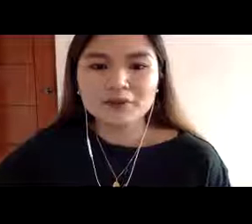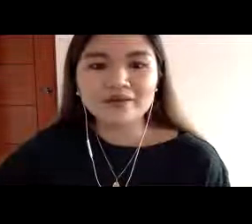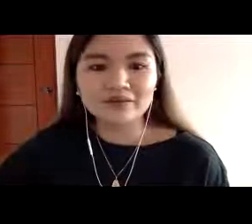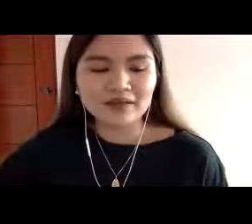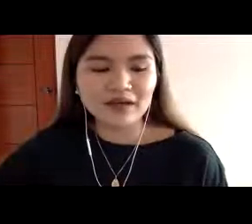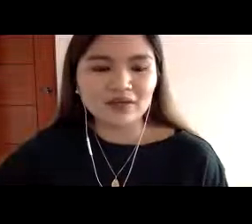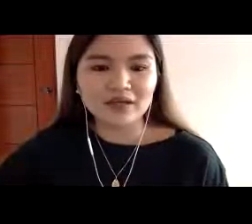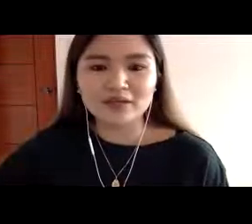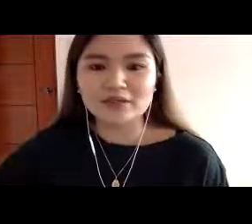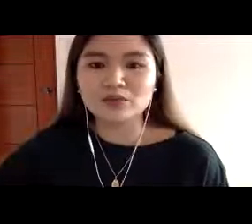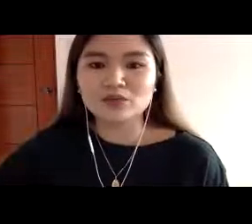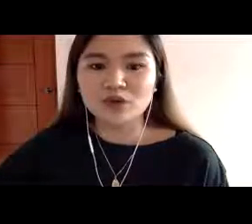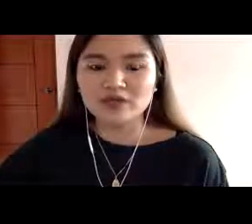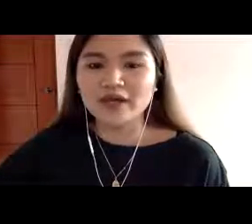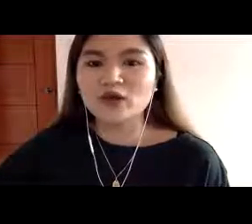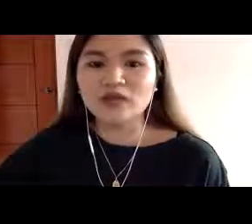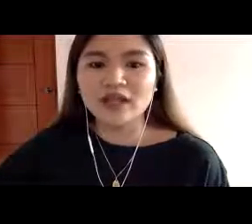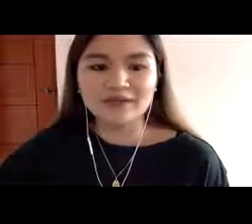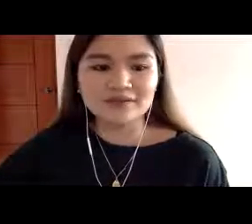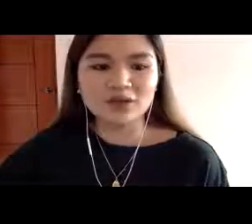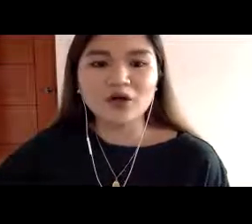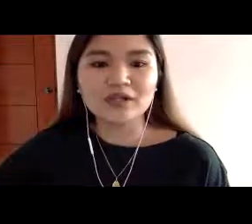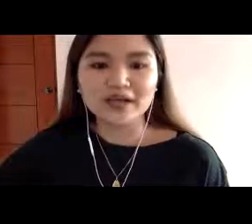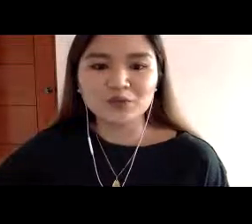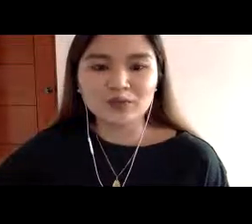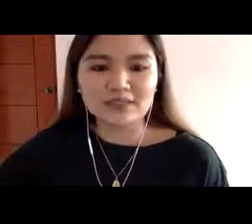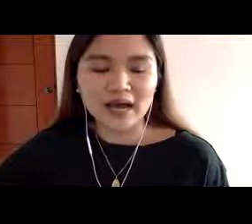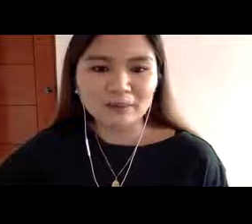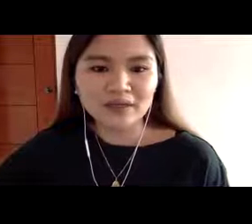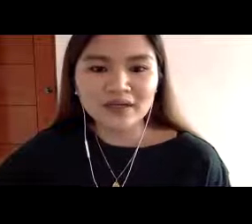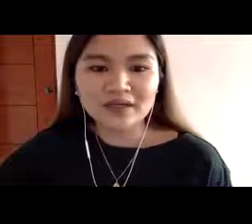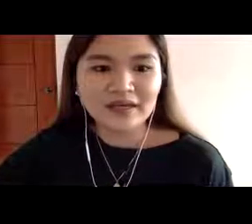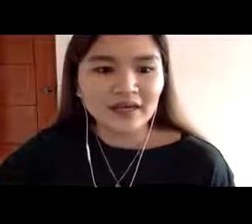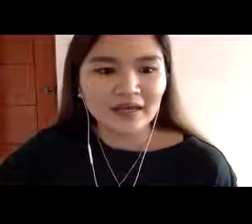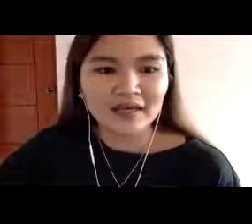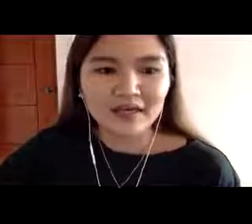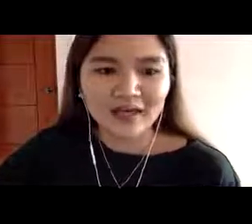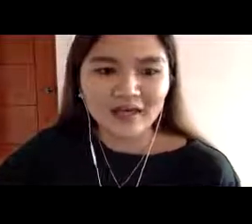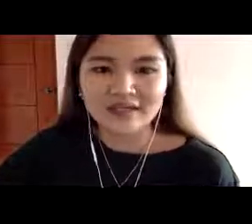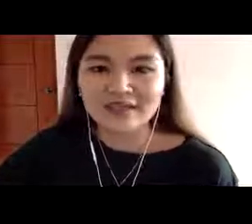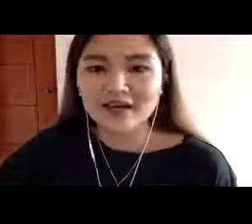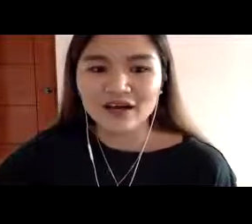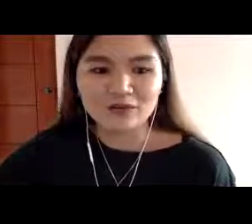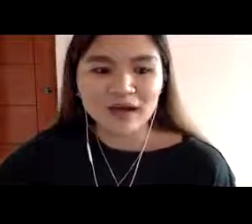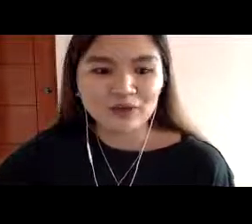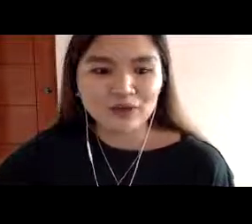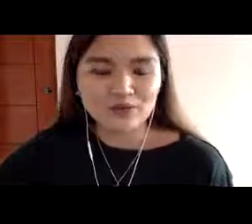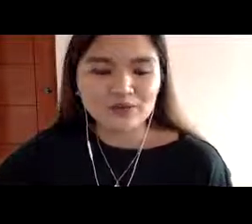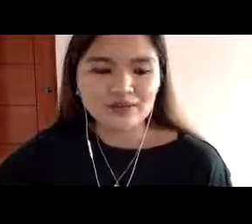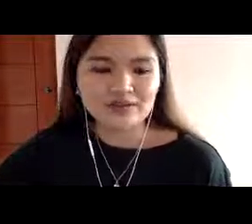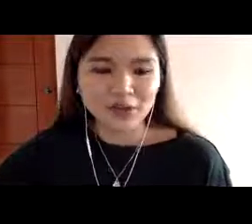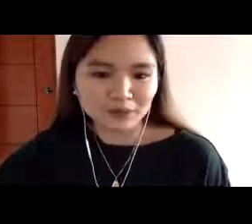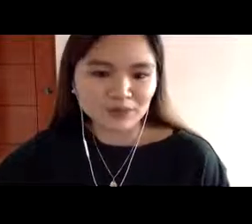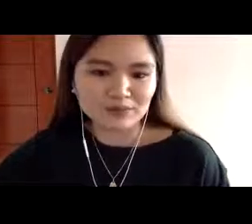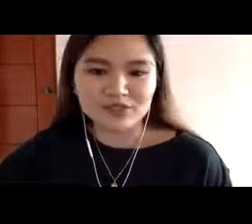For part 3, navigating the Starbooks offline, online quiz app, and how to use